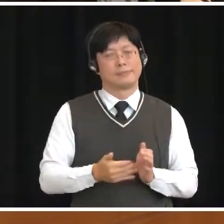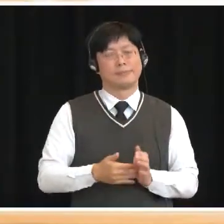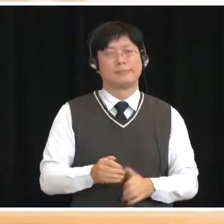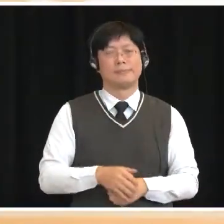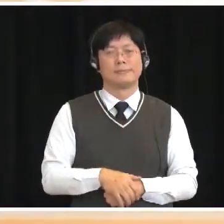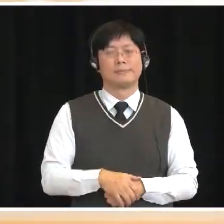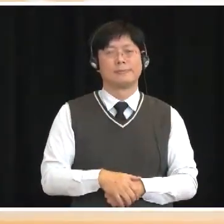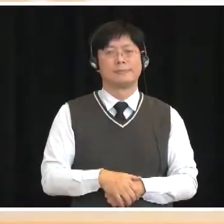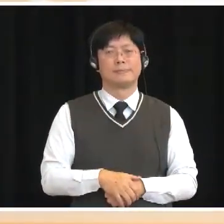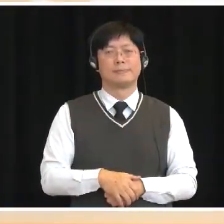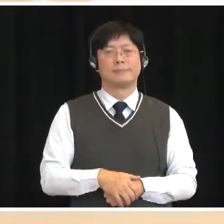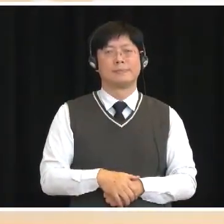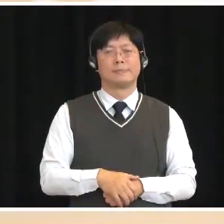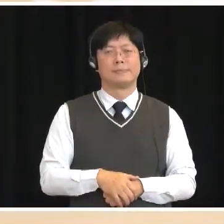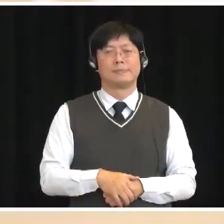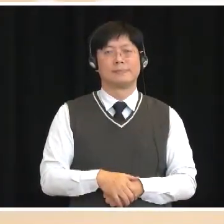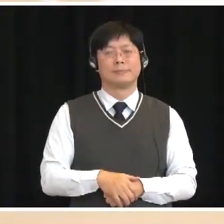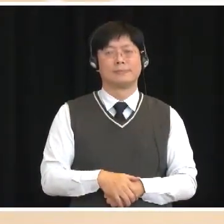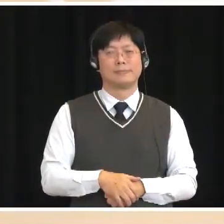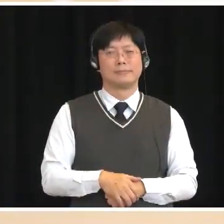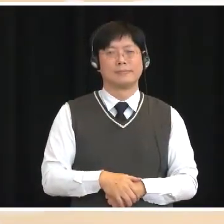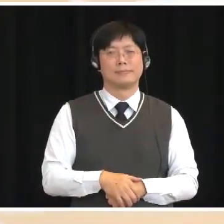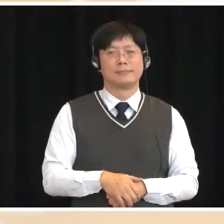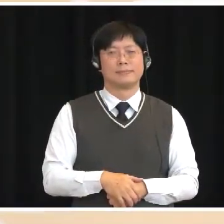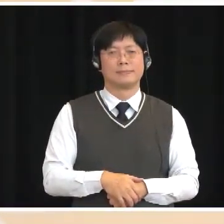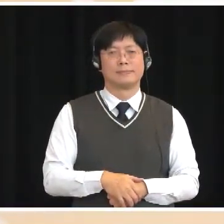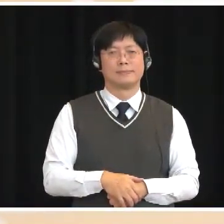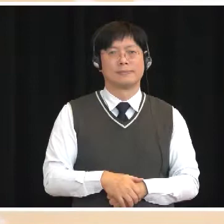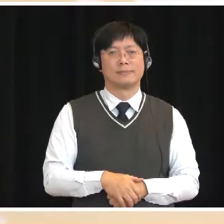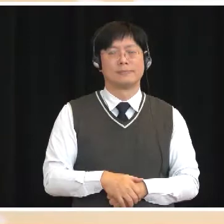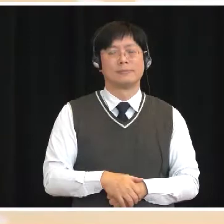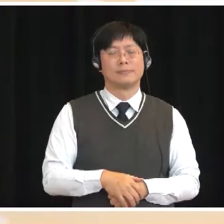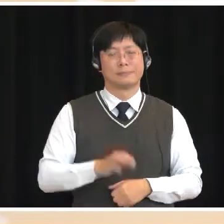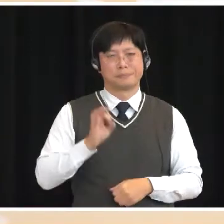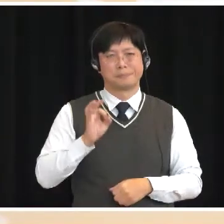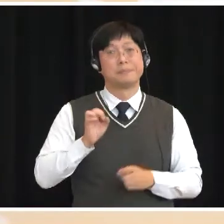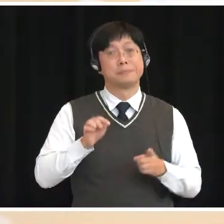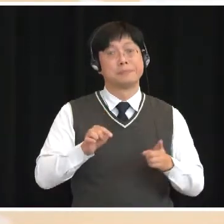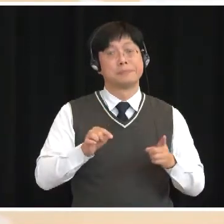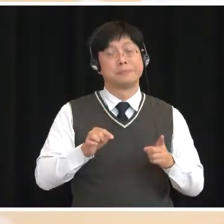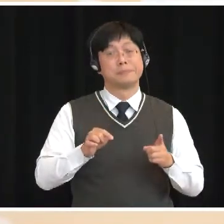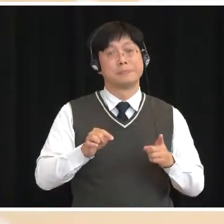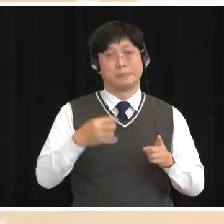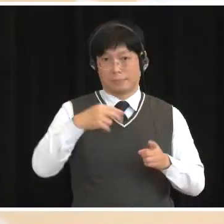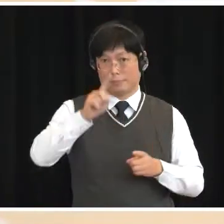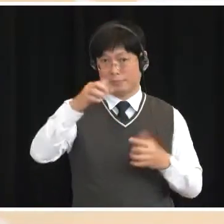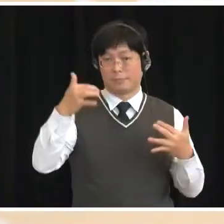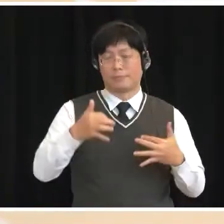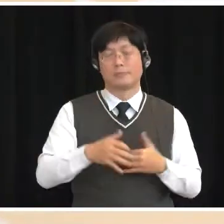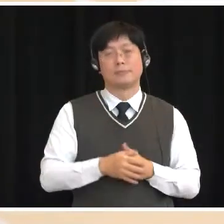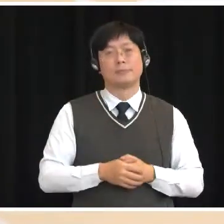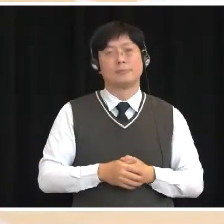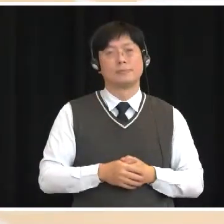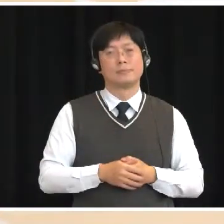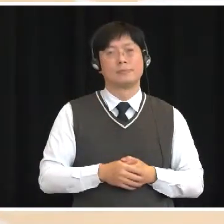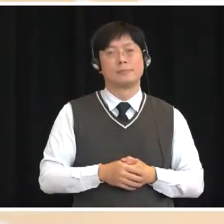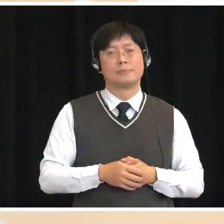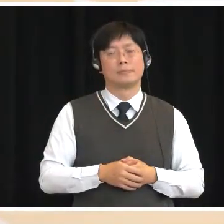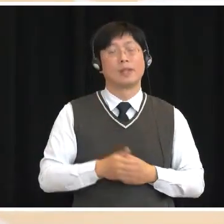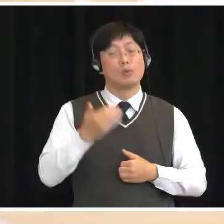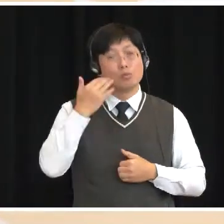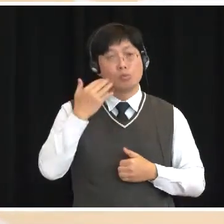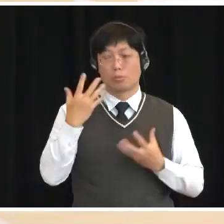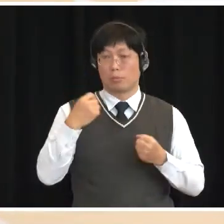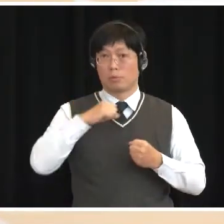Okay, there's the follow-up question. There's one on stateless children. If I understood the information in your